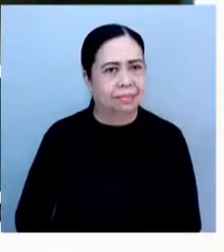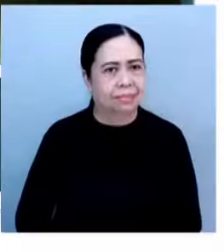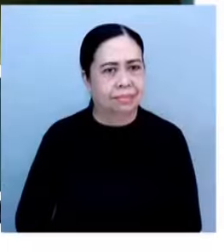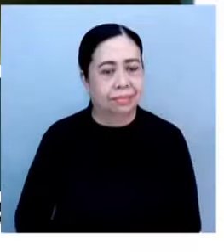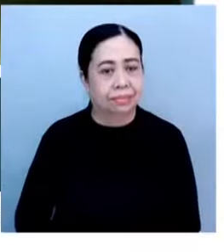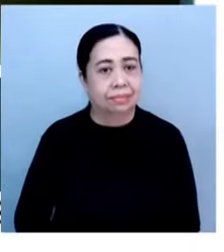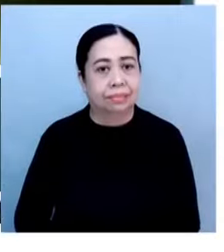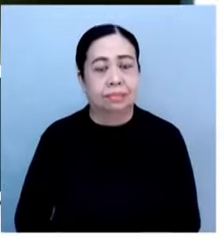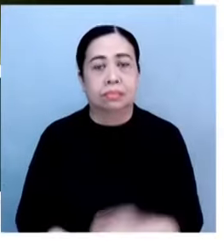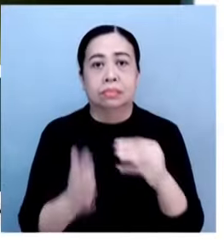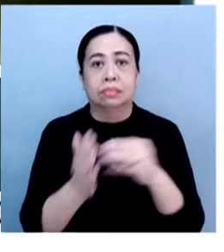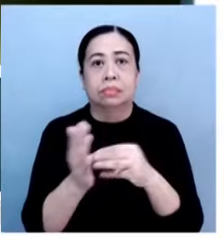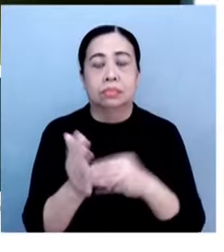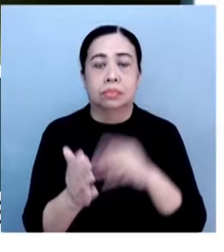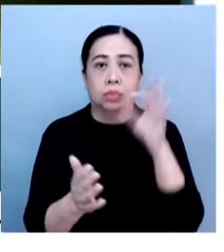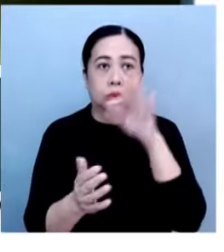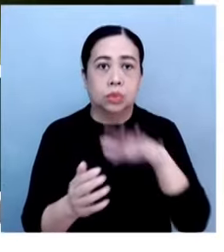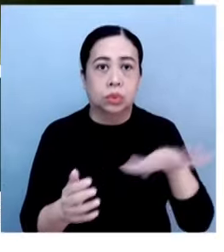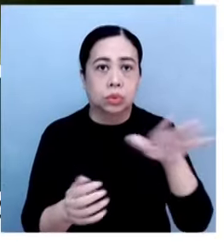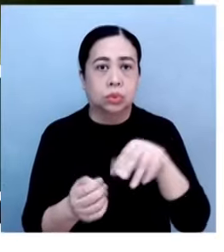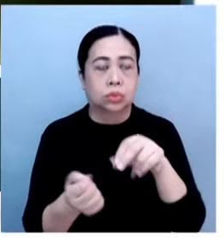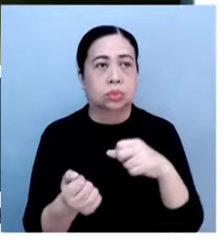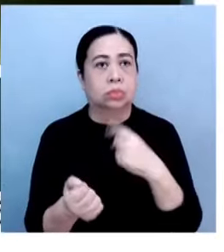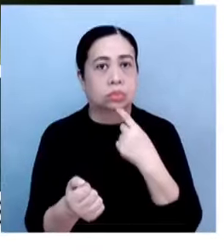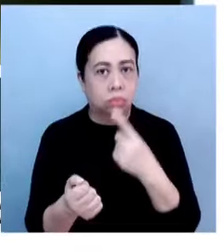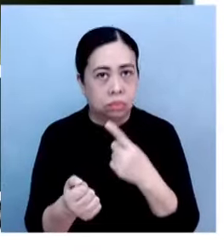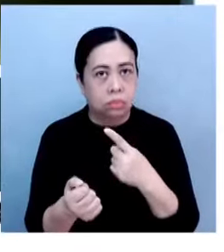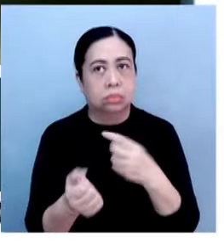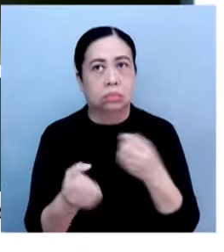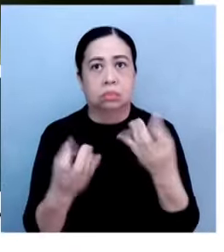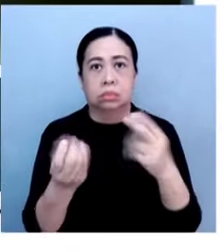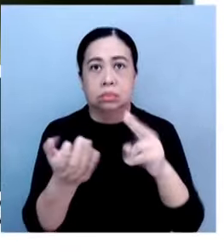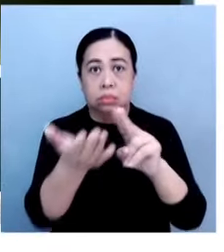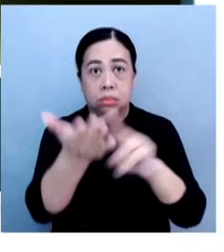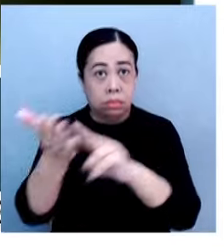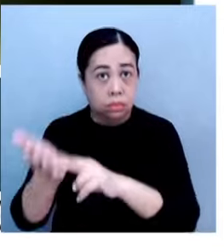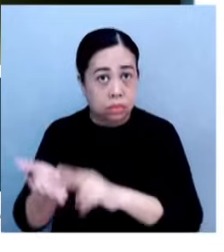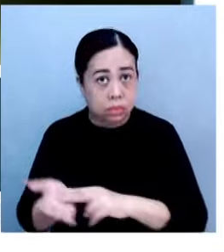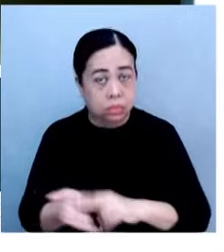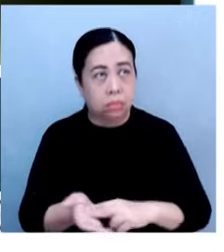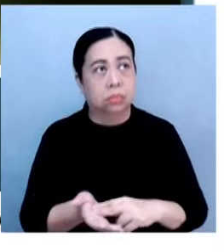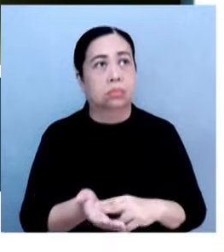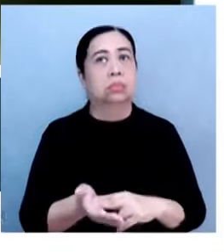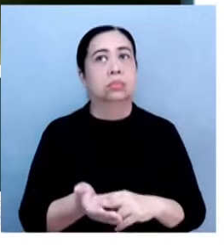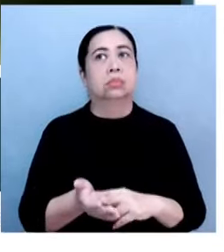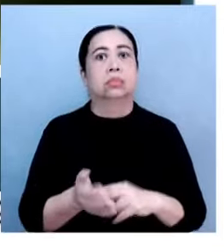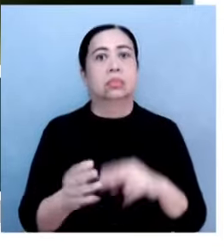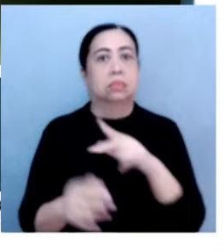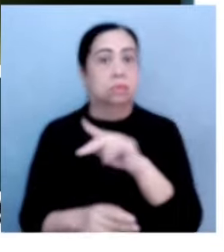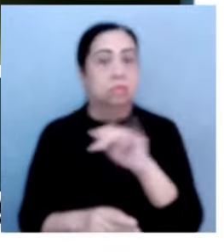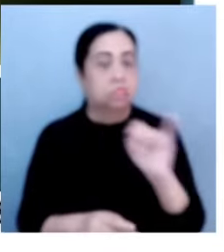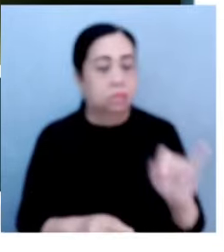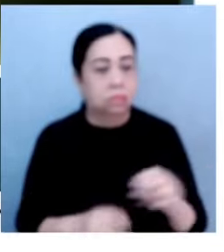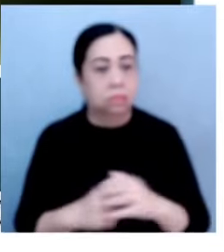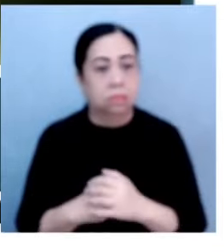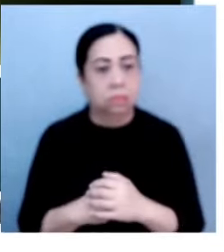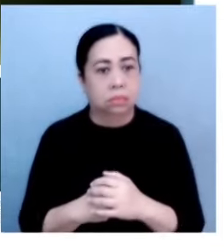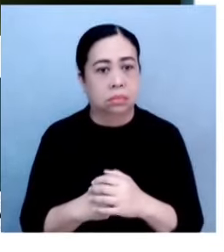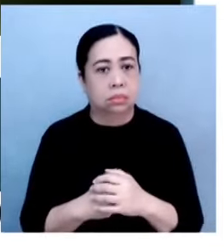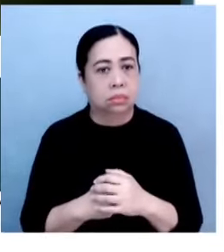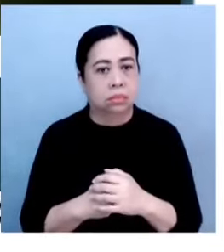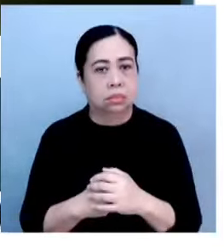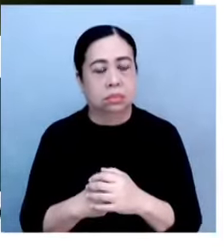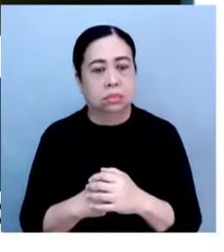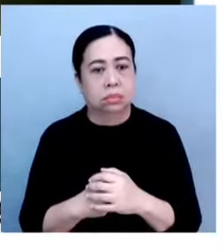Millions of Filipinos signified and signed to the People's Initiative. Alam nyo ho,